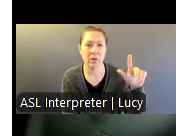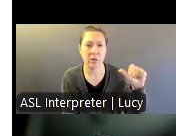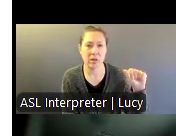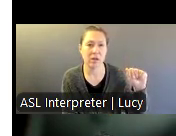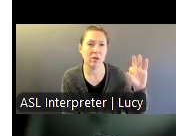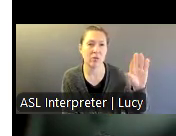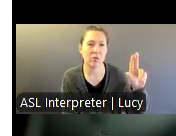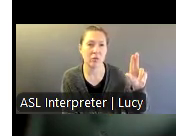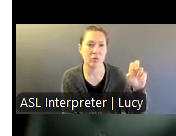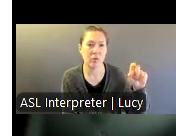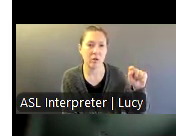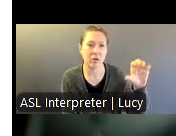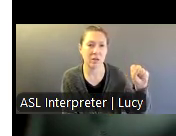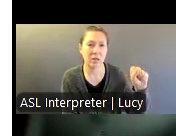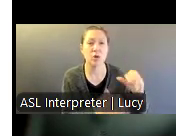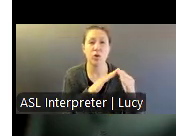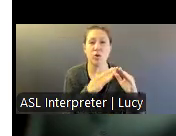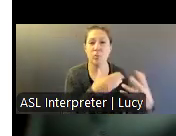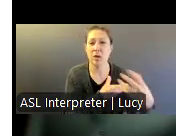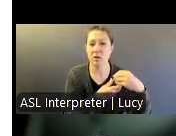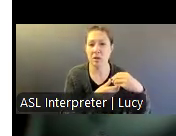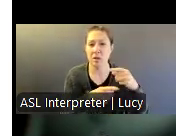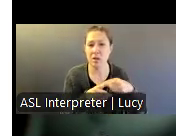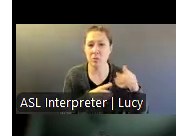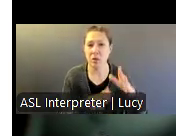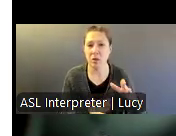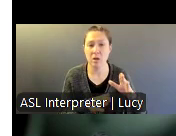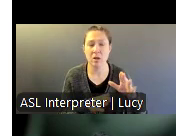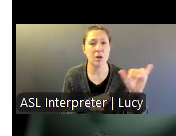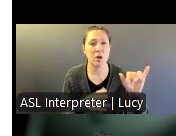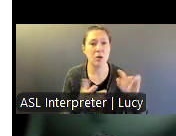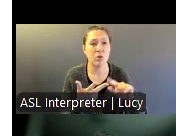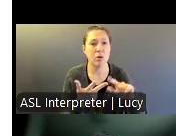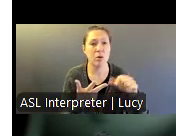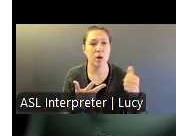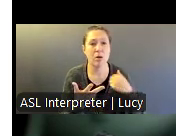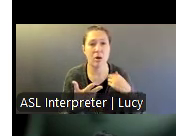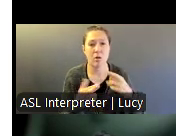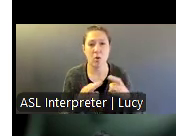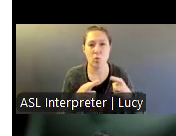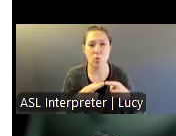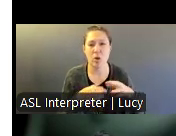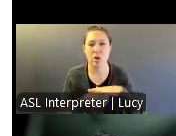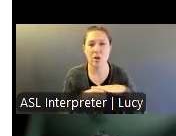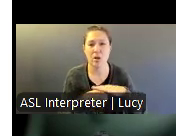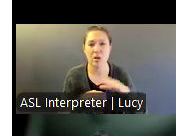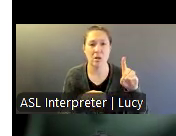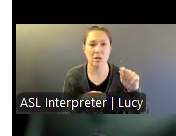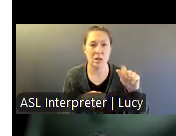specialist. And we also have with us our regional data and action support